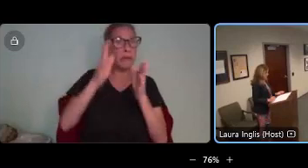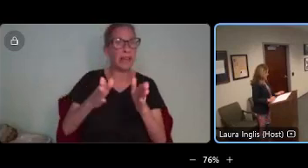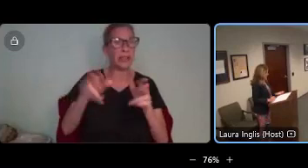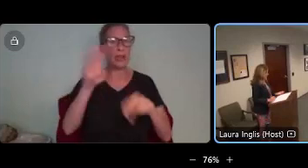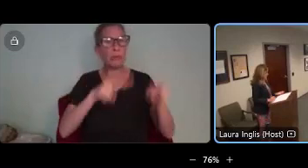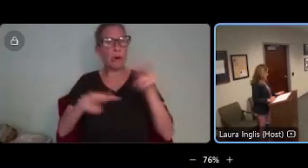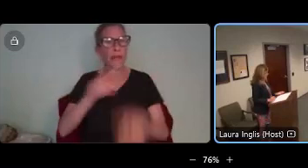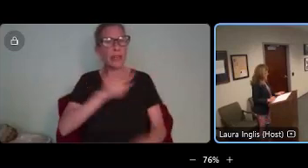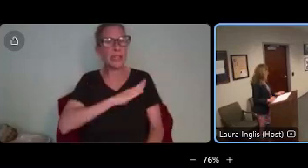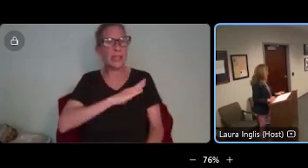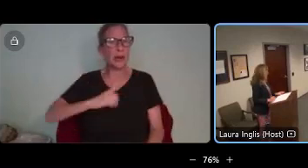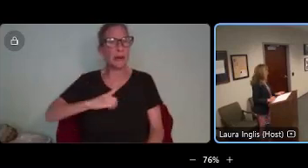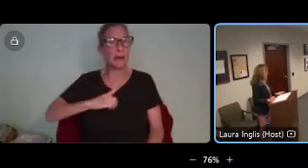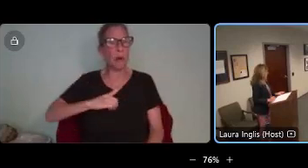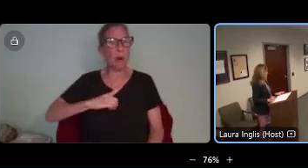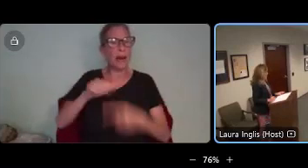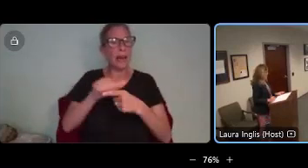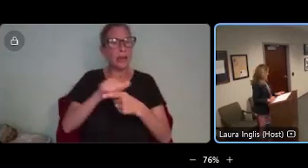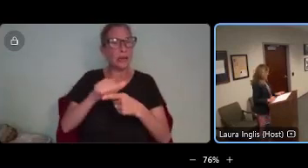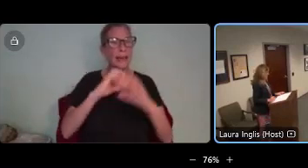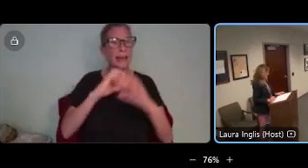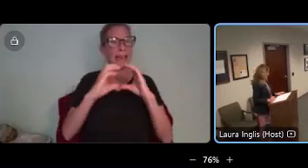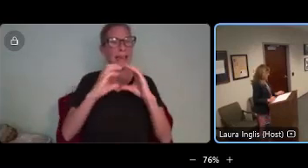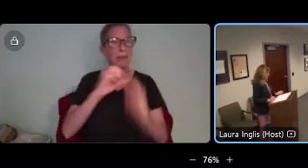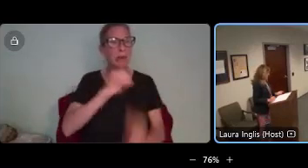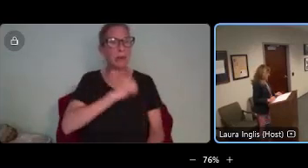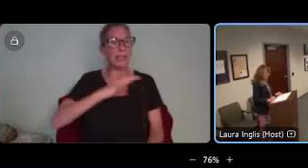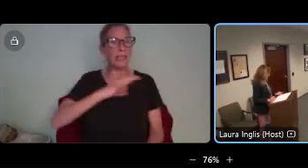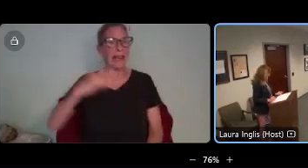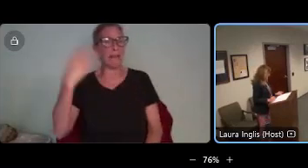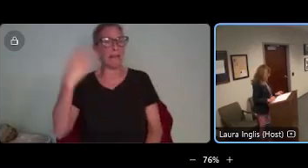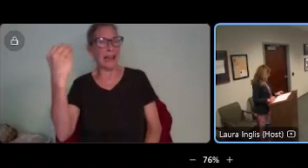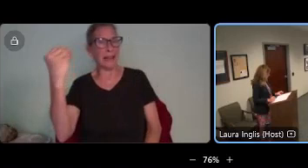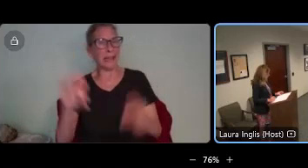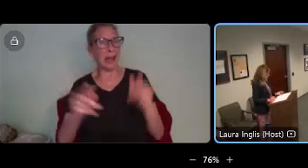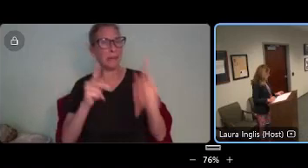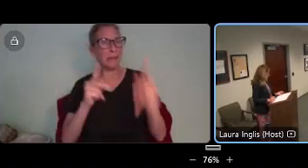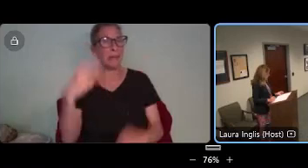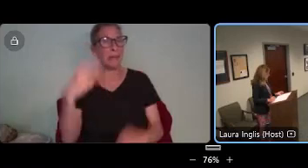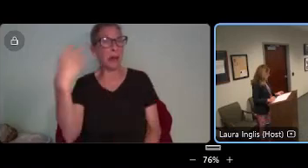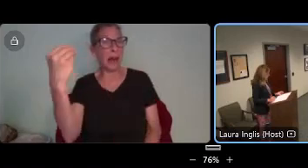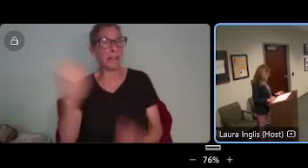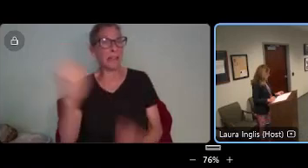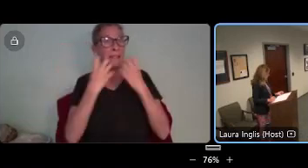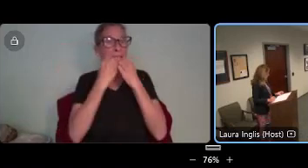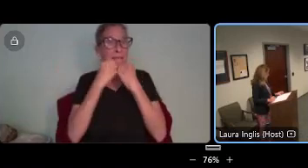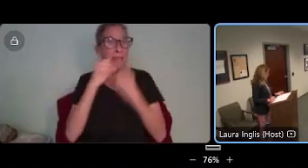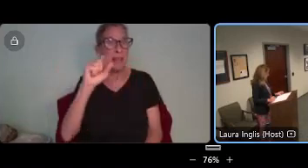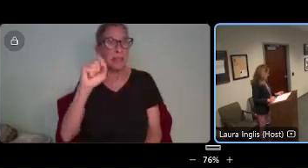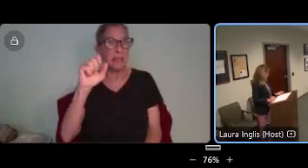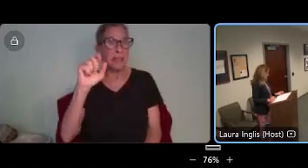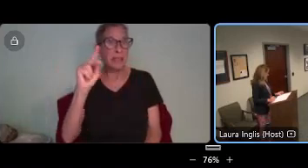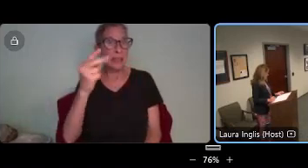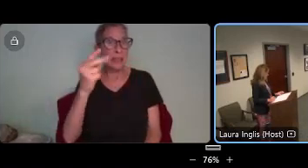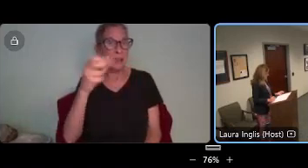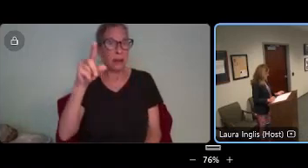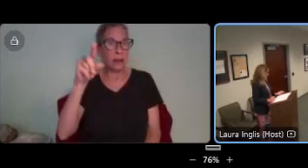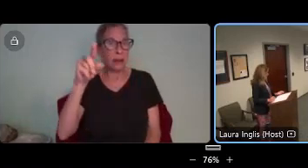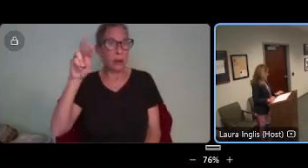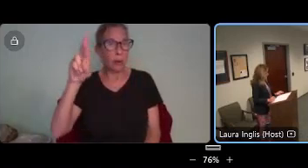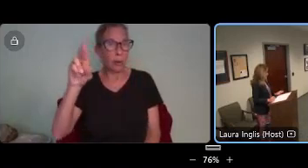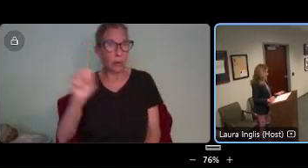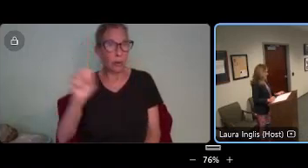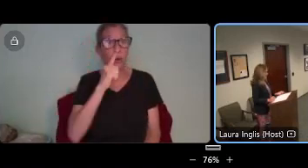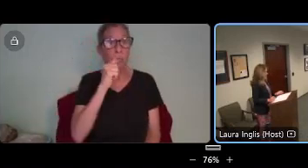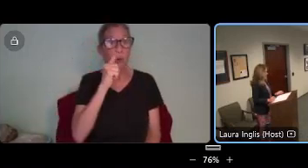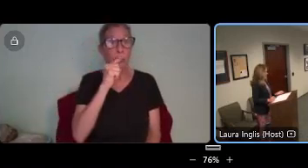and communications for staff and external stakeholders. Our external stakeholders include both workers' comp system participants who play a